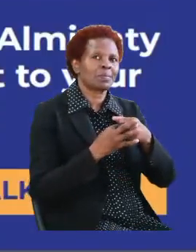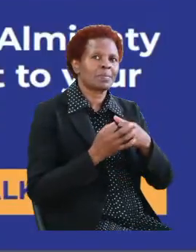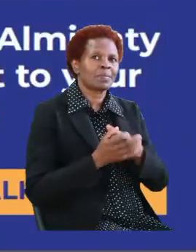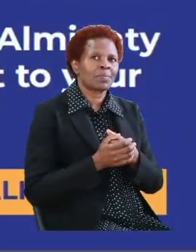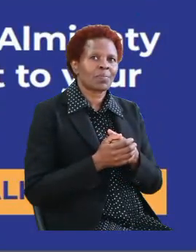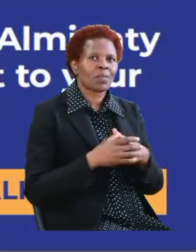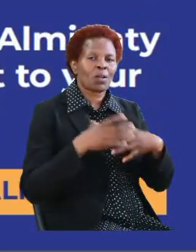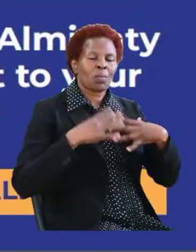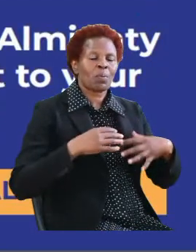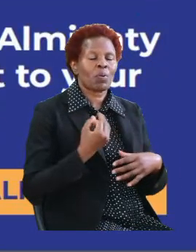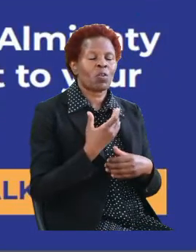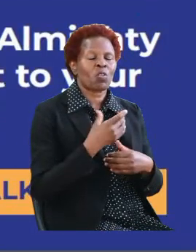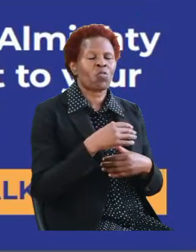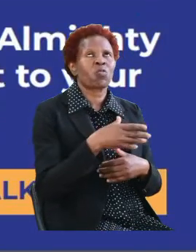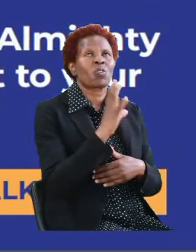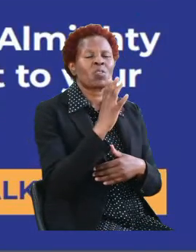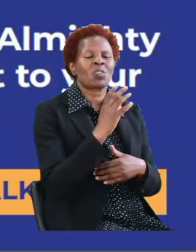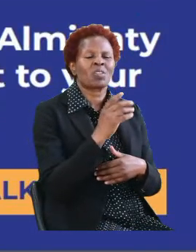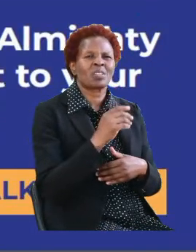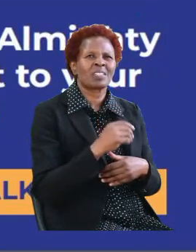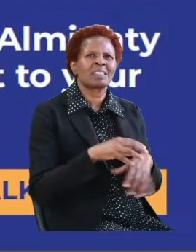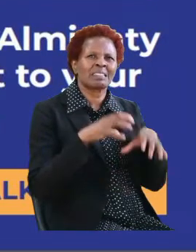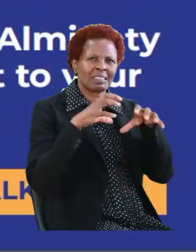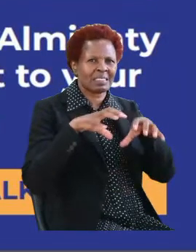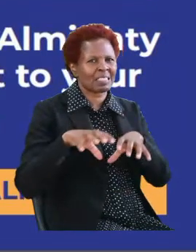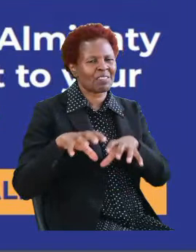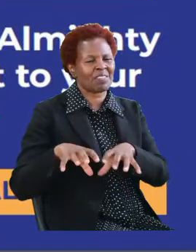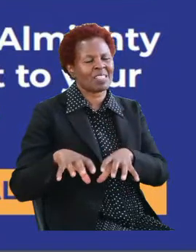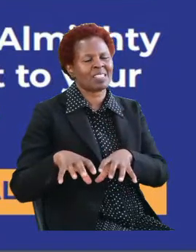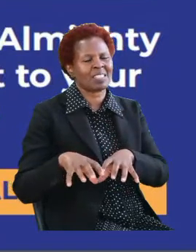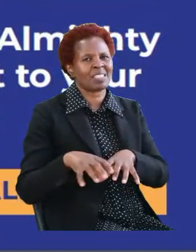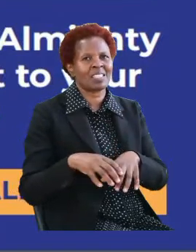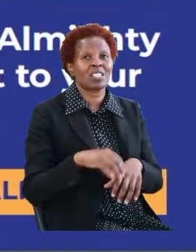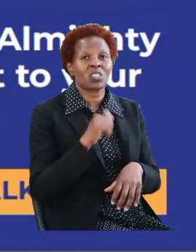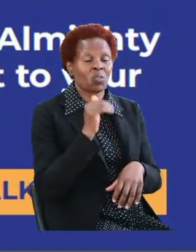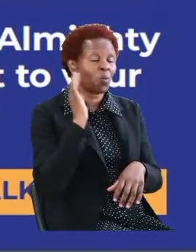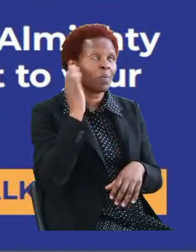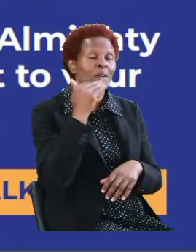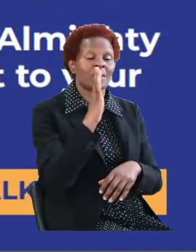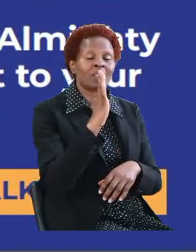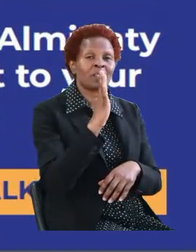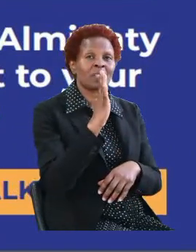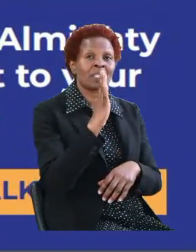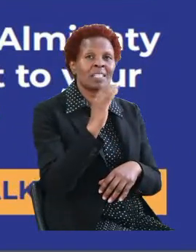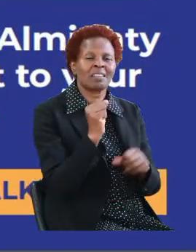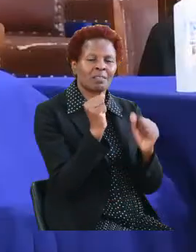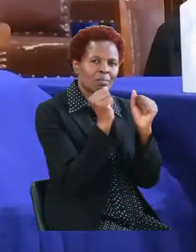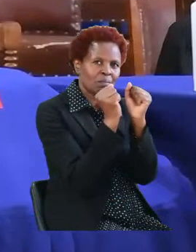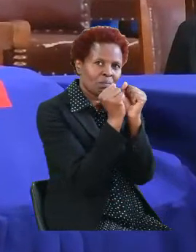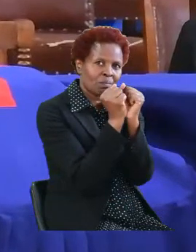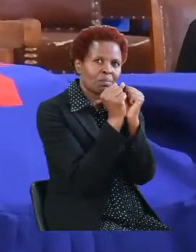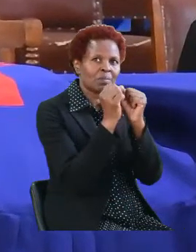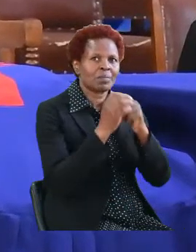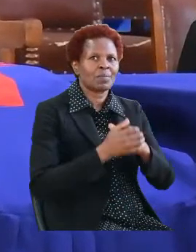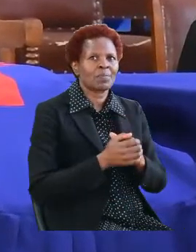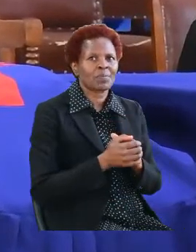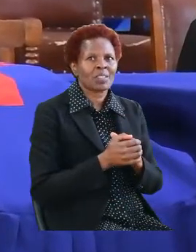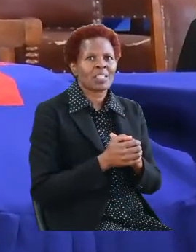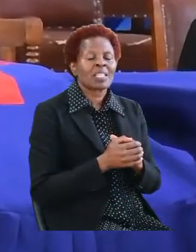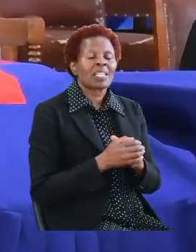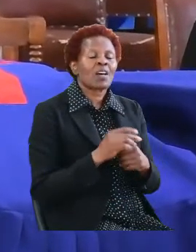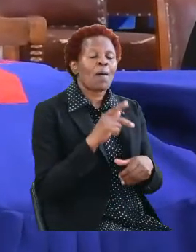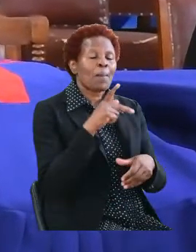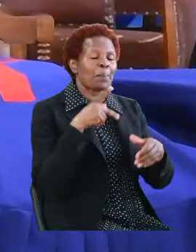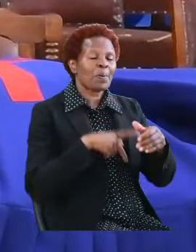The people of God, we are going through the same thing. They had disobeyed the Lord and they were taken captive. And Jeremiah